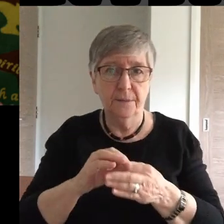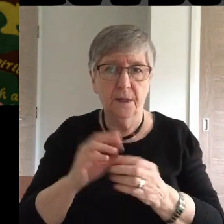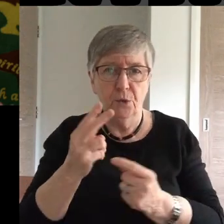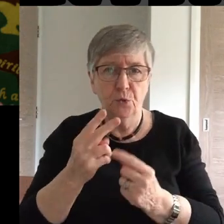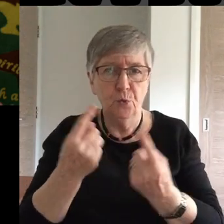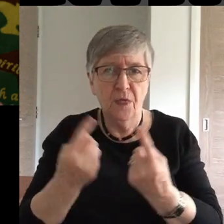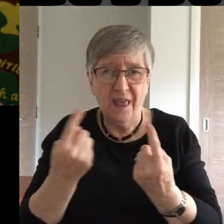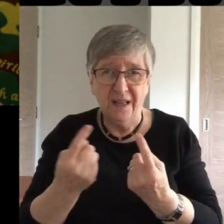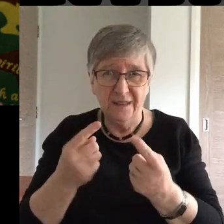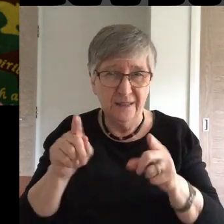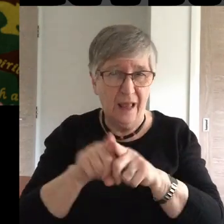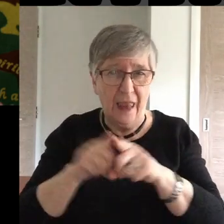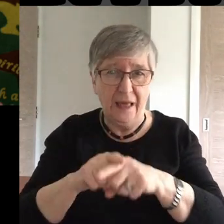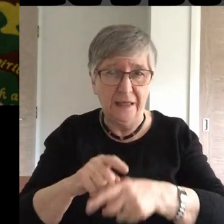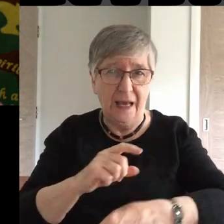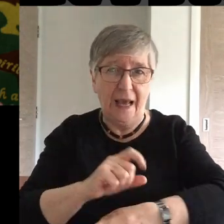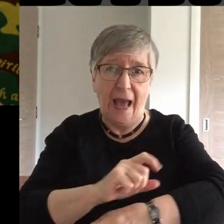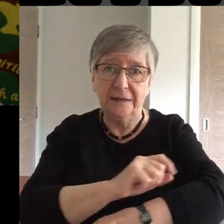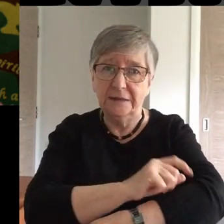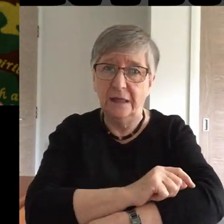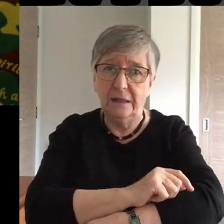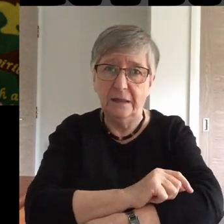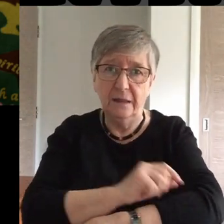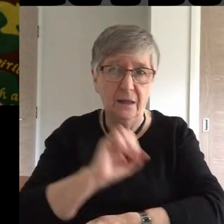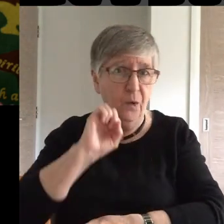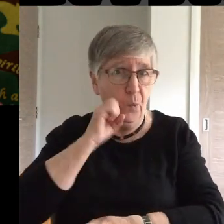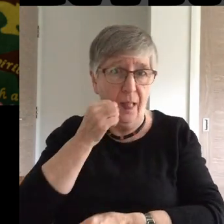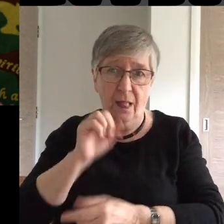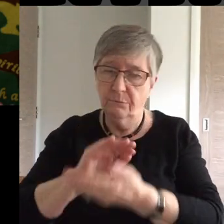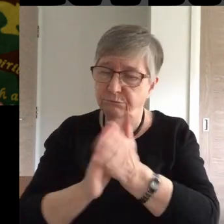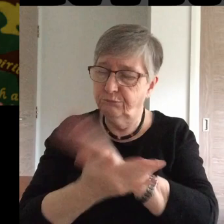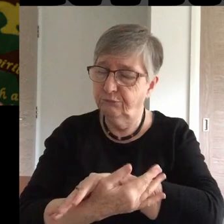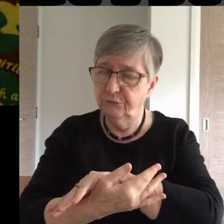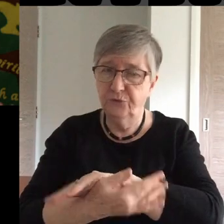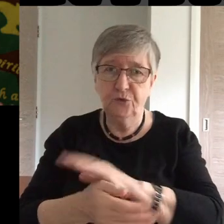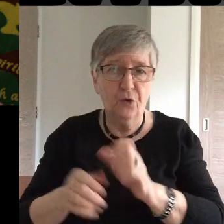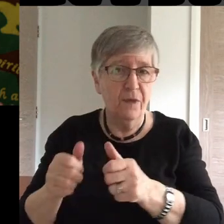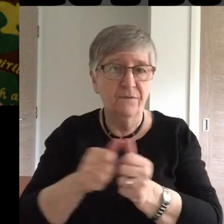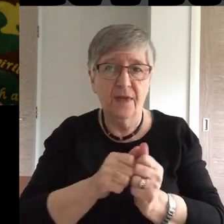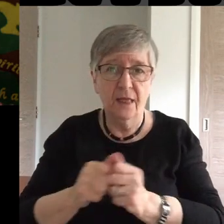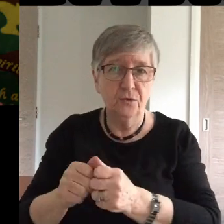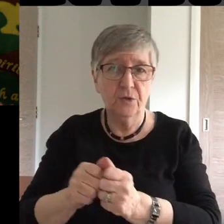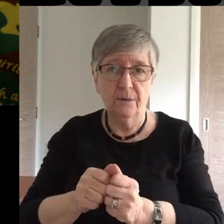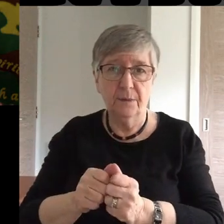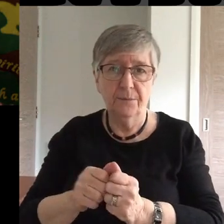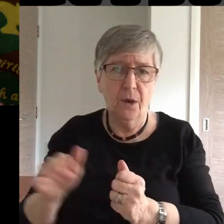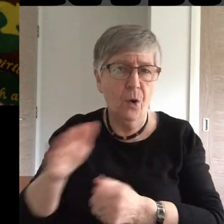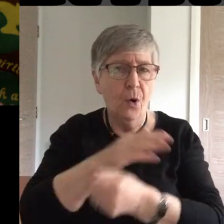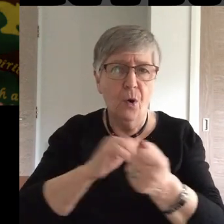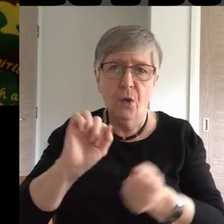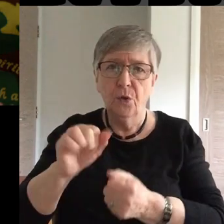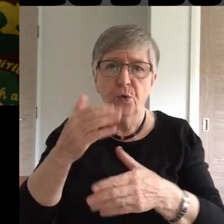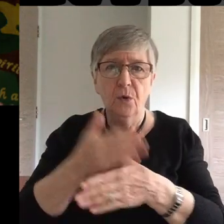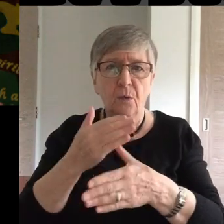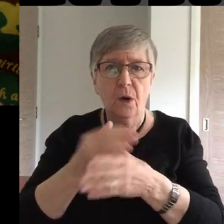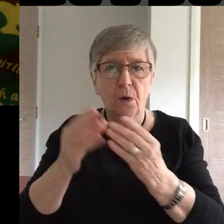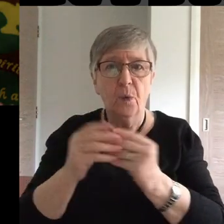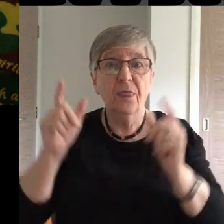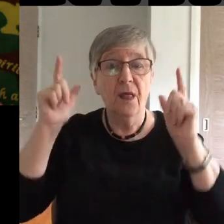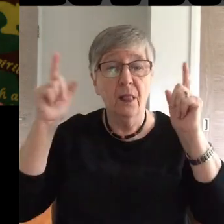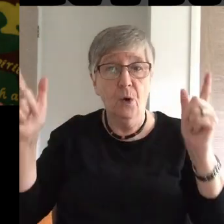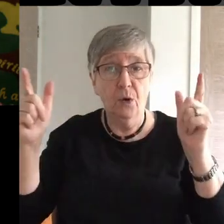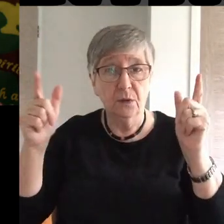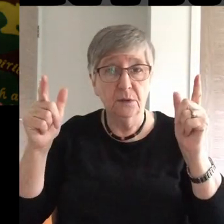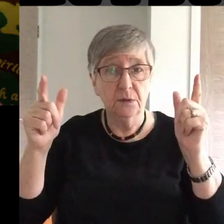two things that are so cancerous that they will literally be the death of you. All of your work for the Lord will be done